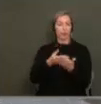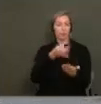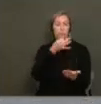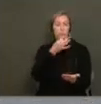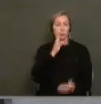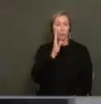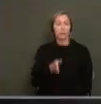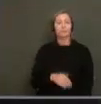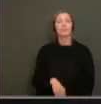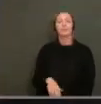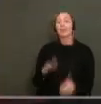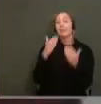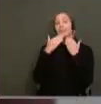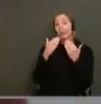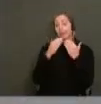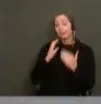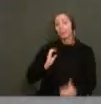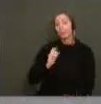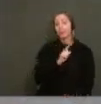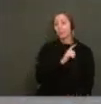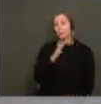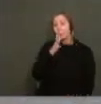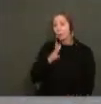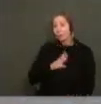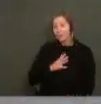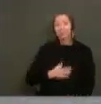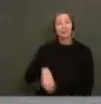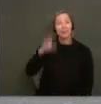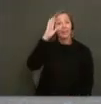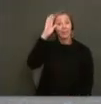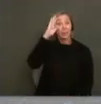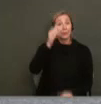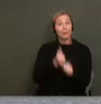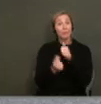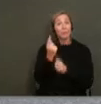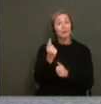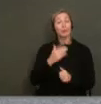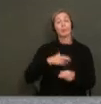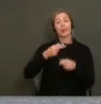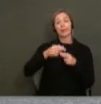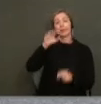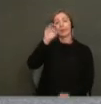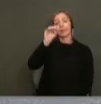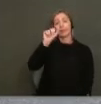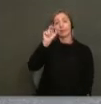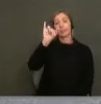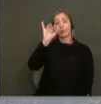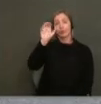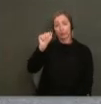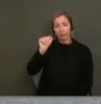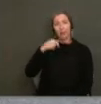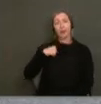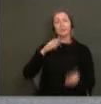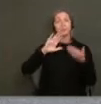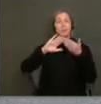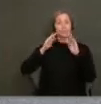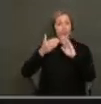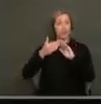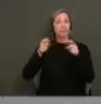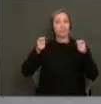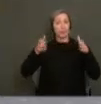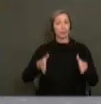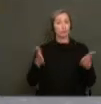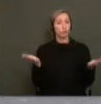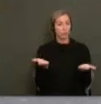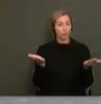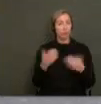you, Councilwoman, and hello, everyone. Again, my name is Maria Villa Gomez. I'm the deputy city manager, and it's an honor